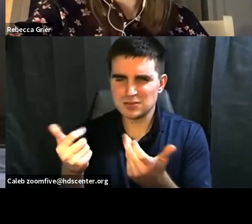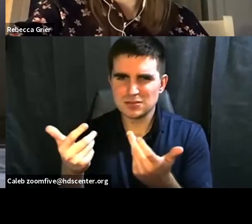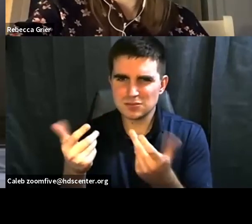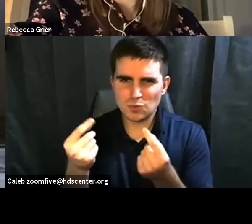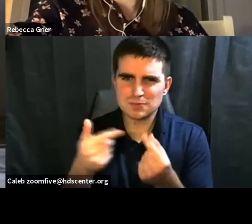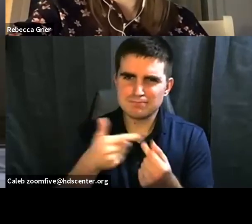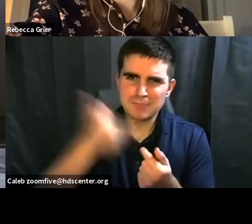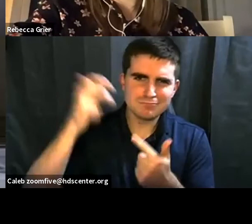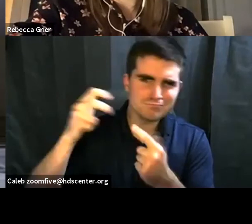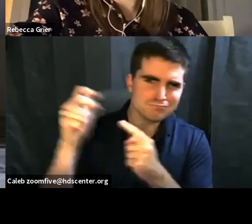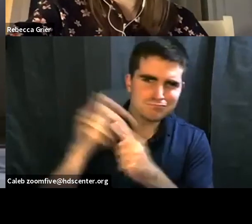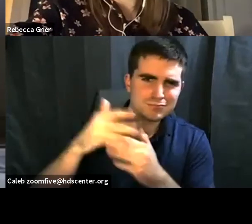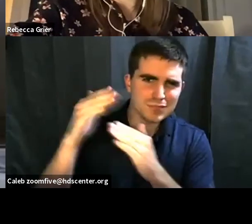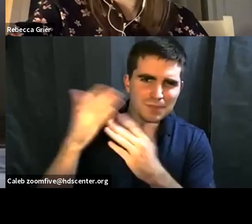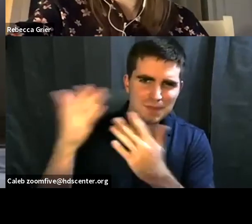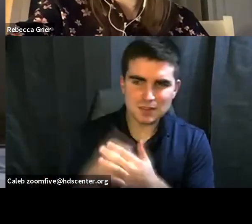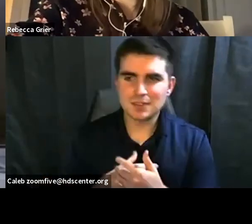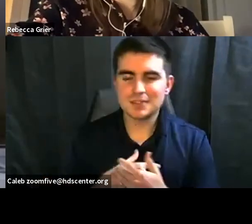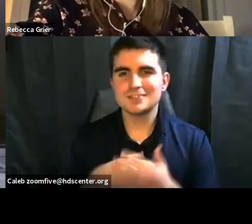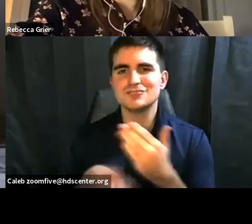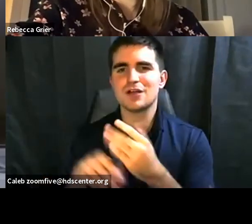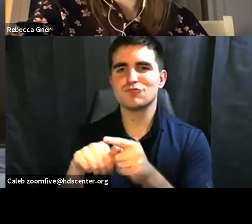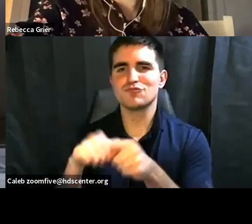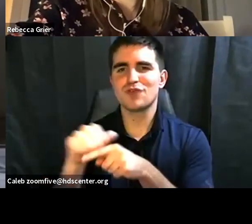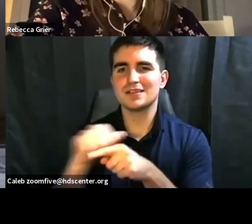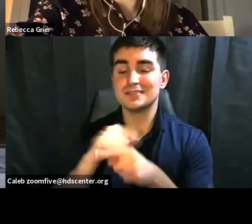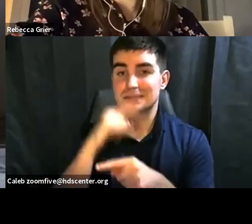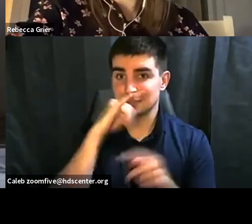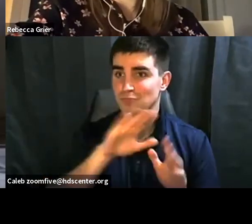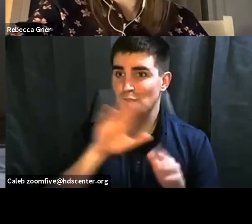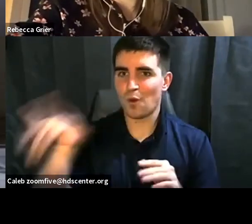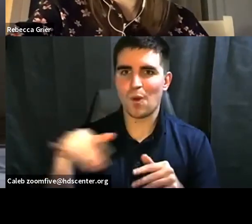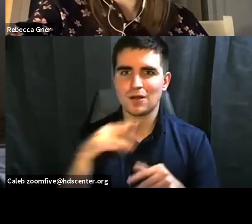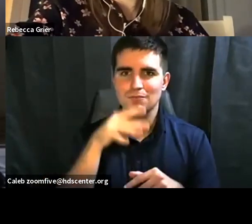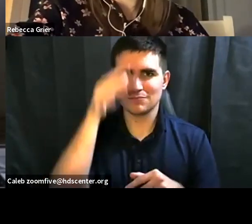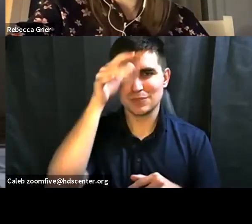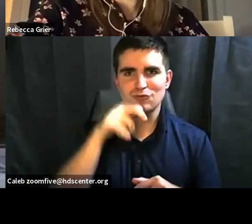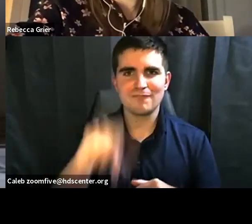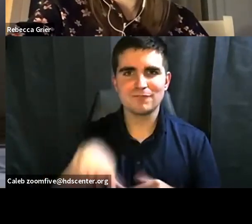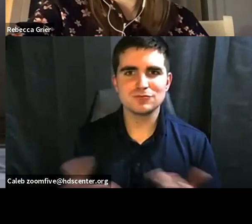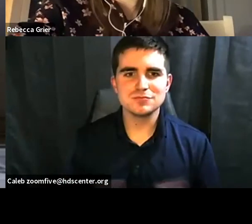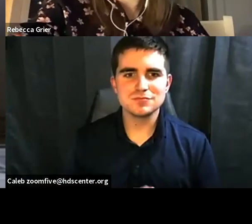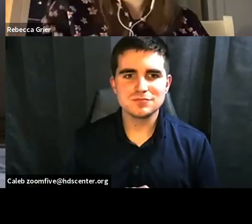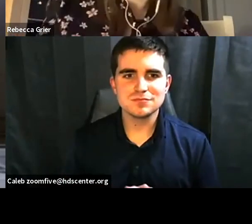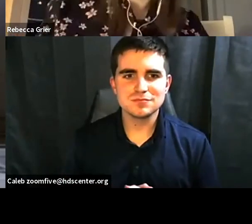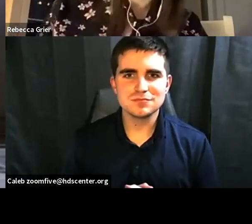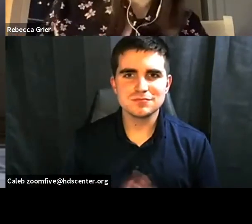You know, if you live in the suburbs, you understand the logistics of getting kids around the place, or getting around,